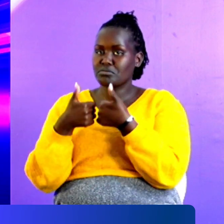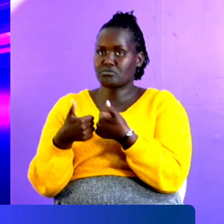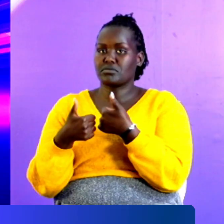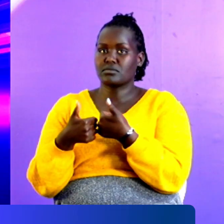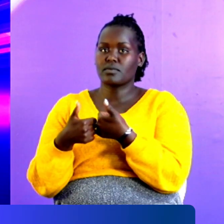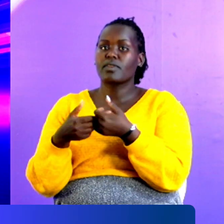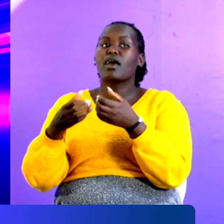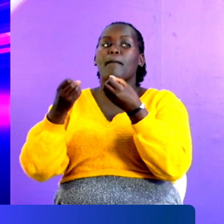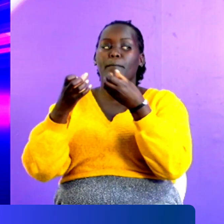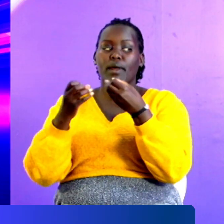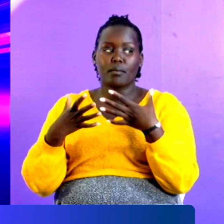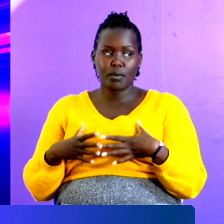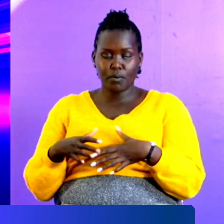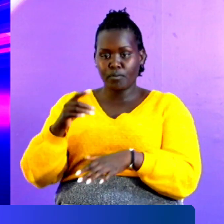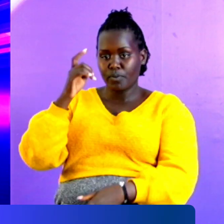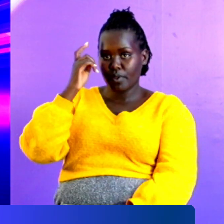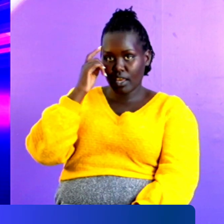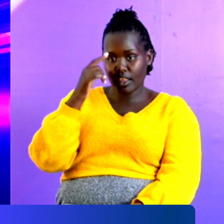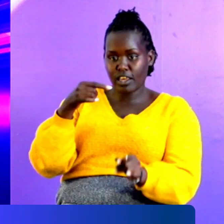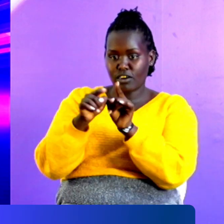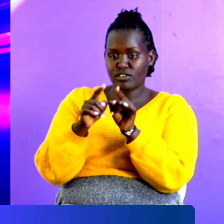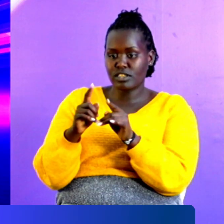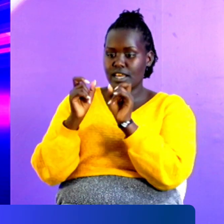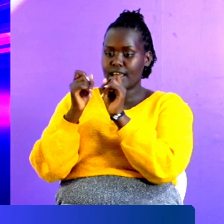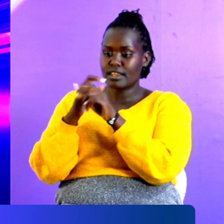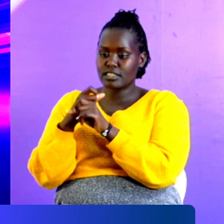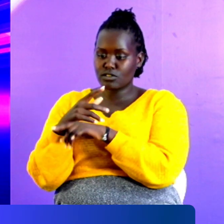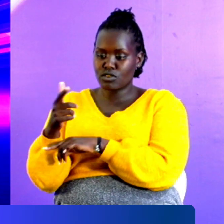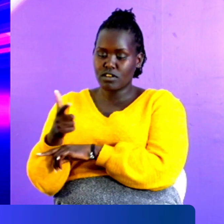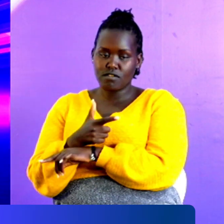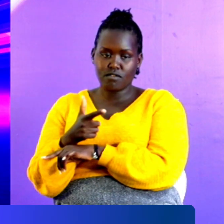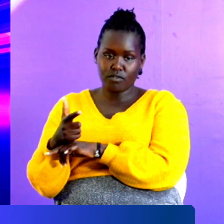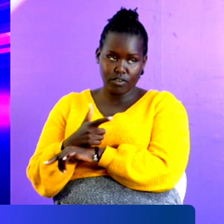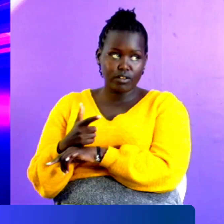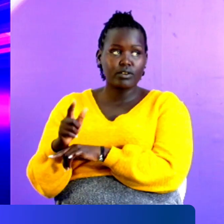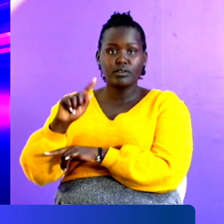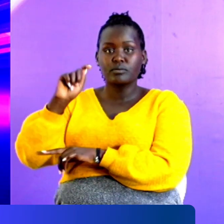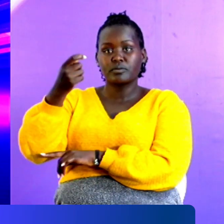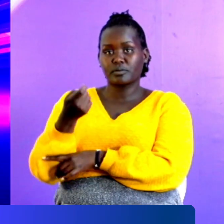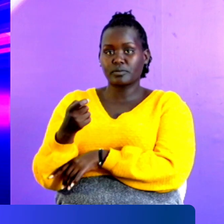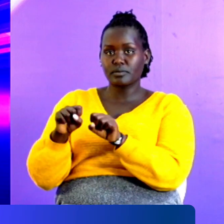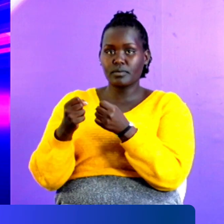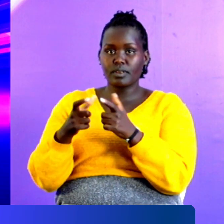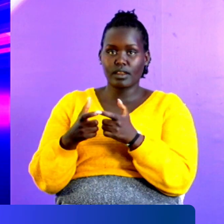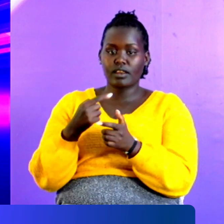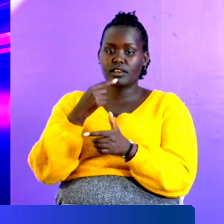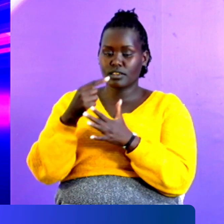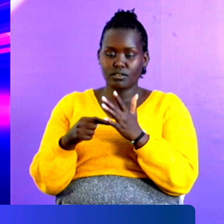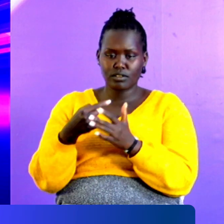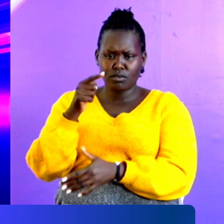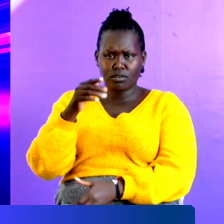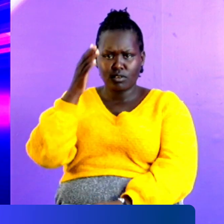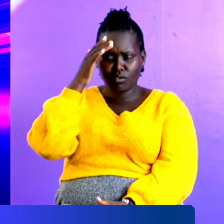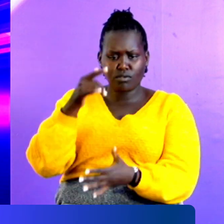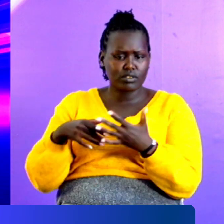and so many people, I think I even did a TikTok video. Yeah. And of course, our Kenyans on social media, they're like, oh, wewe kwani nini unajua?